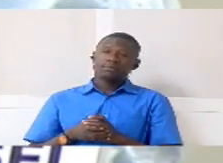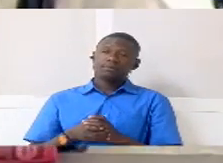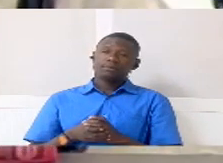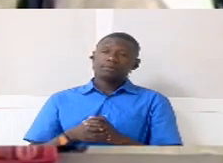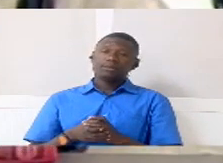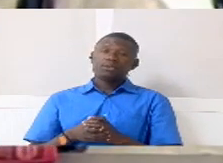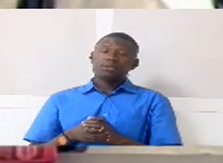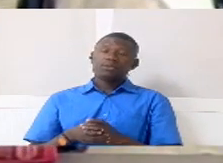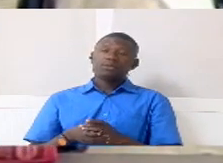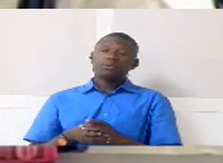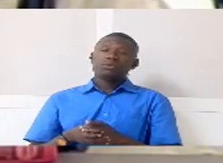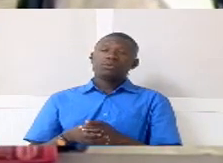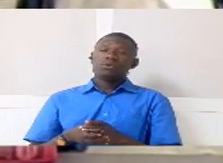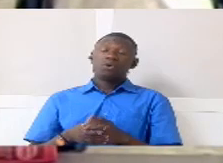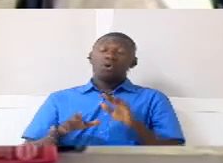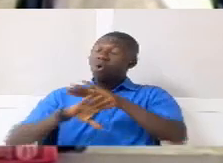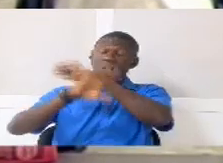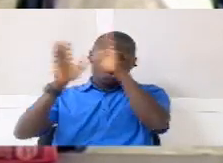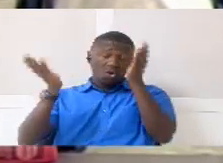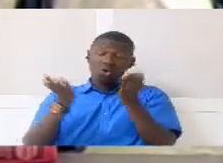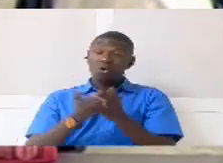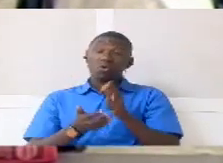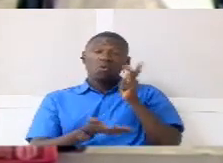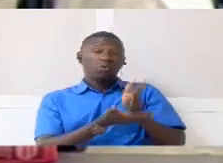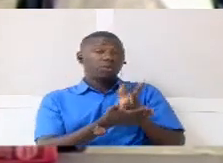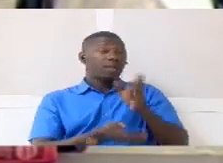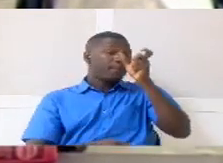all witnesses to speak the truth before the commission.